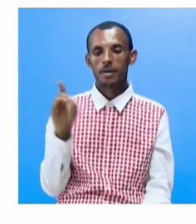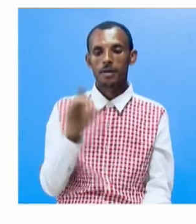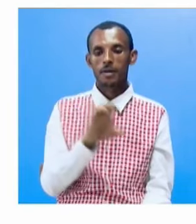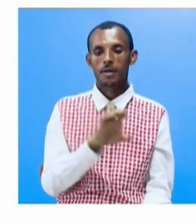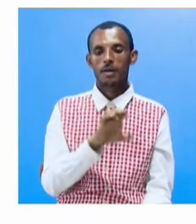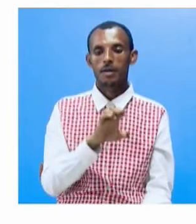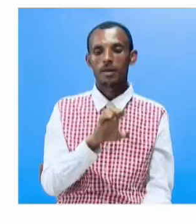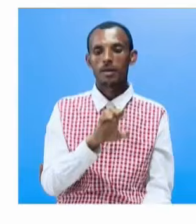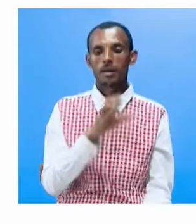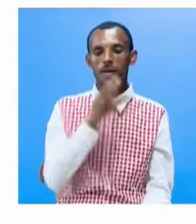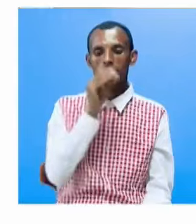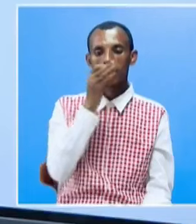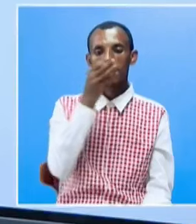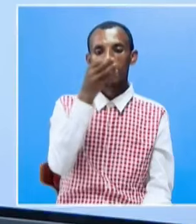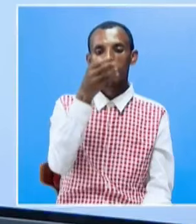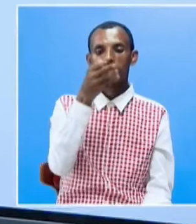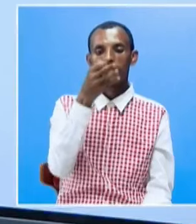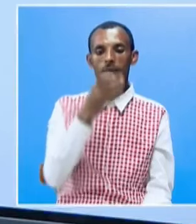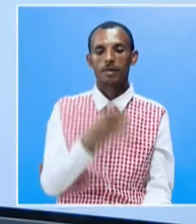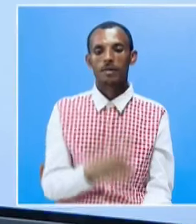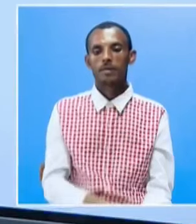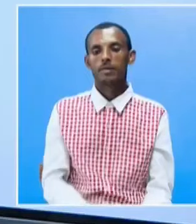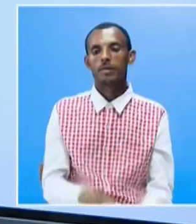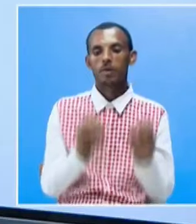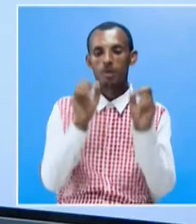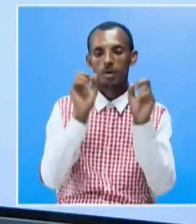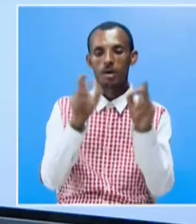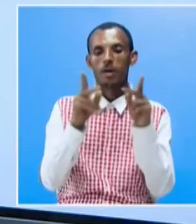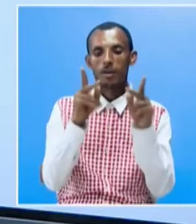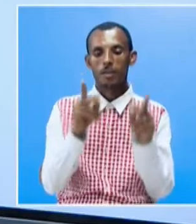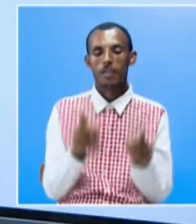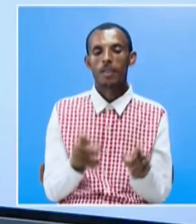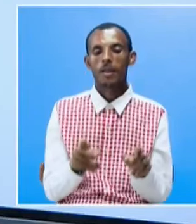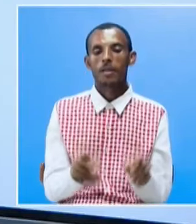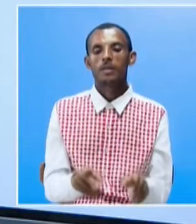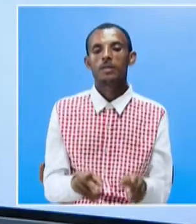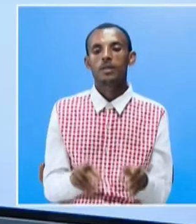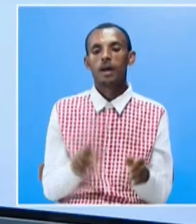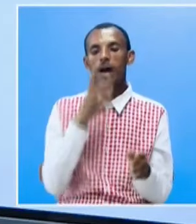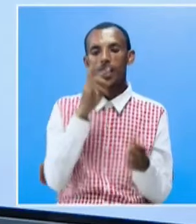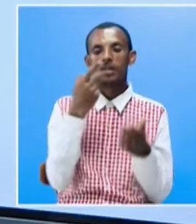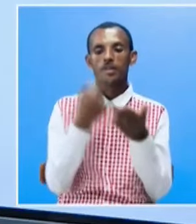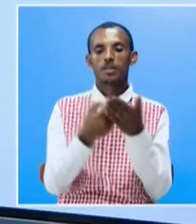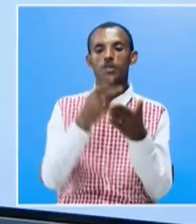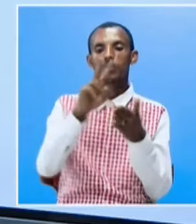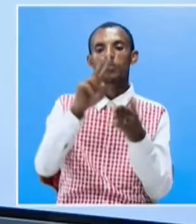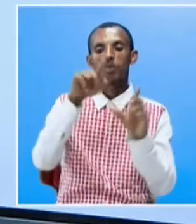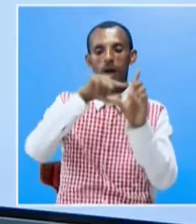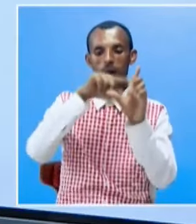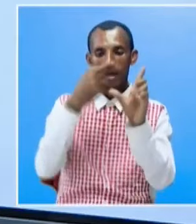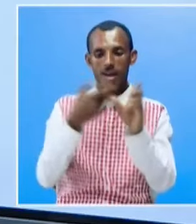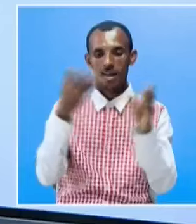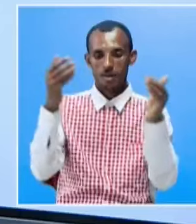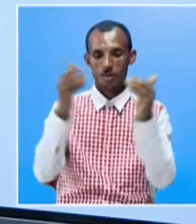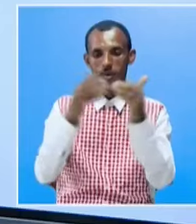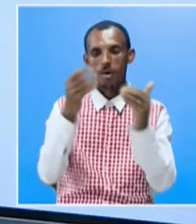E, and F. Okay. Are these two angles